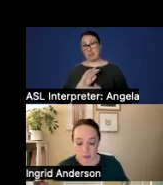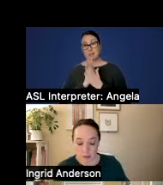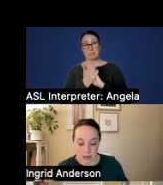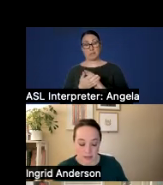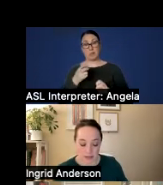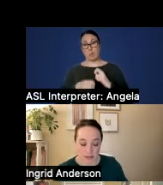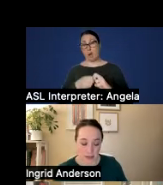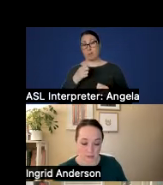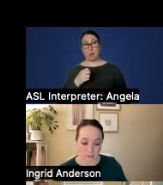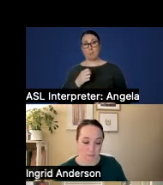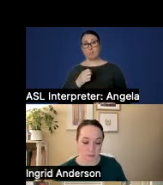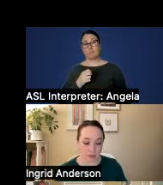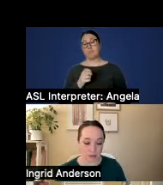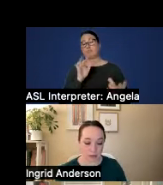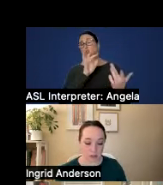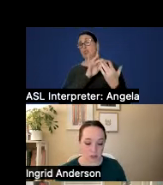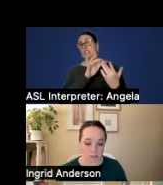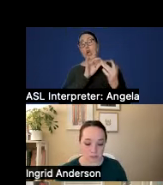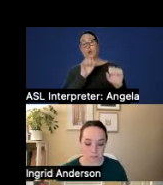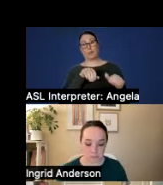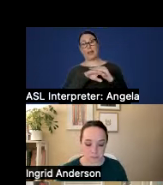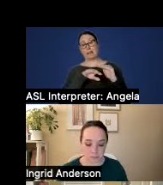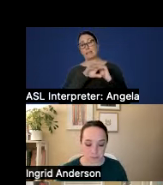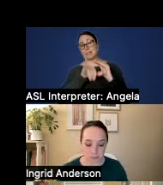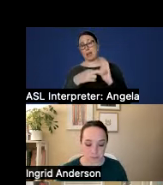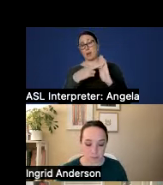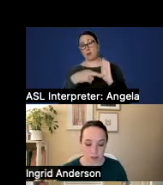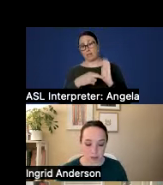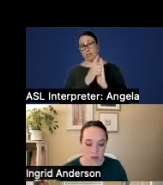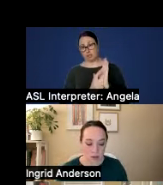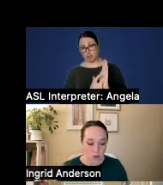should be able to access that regulation.